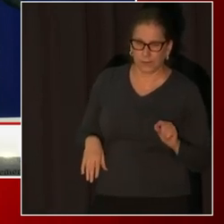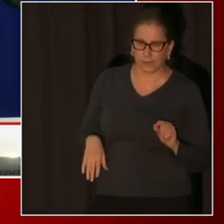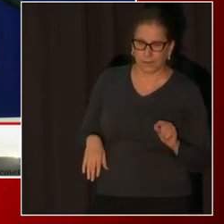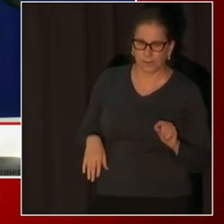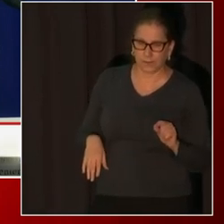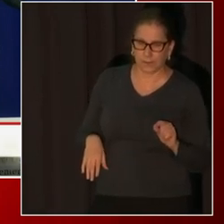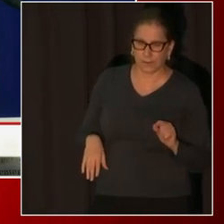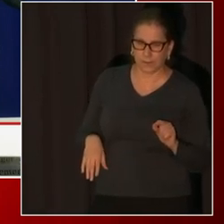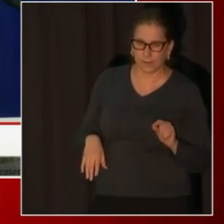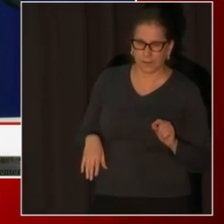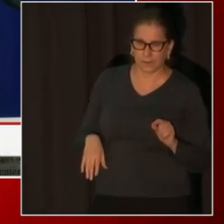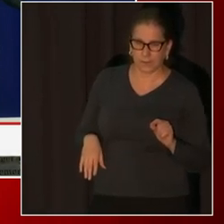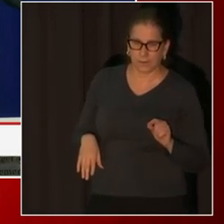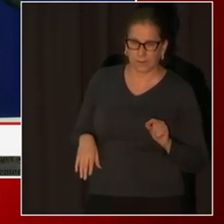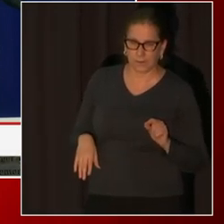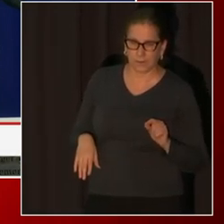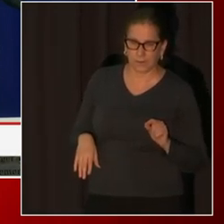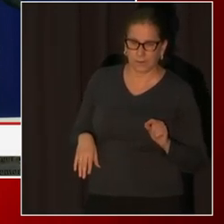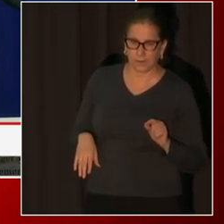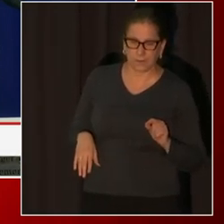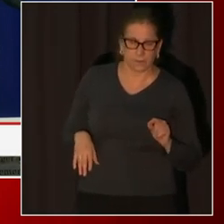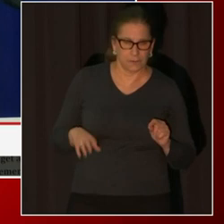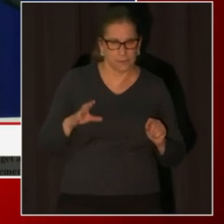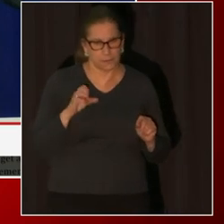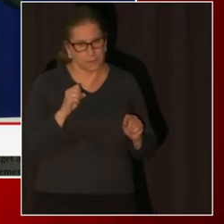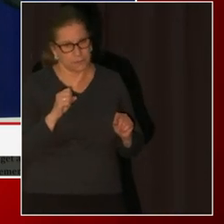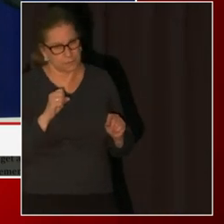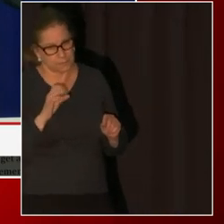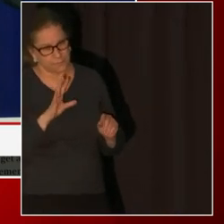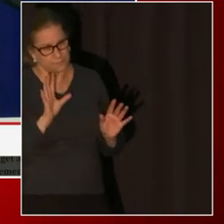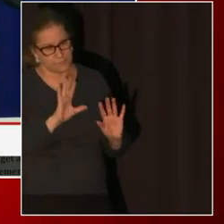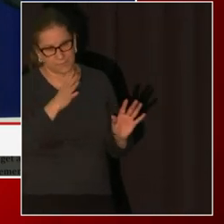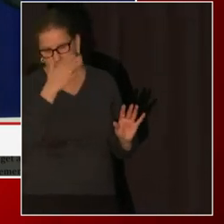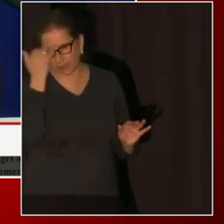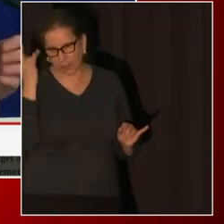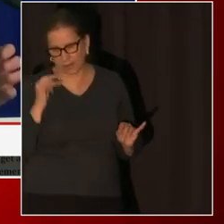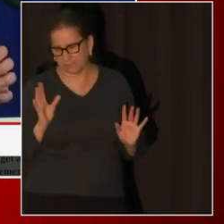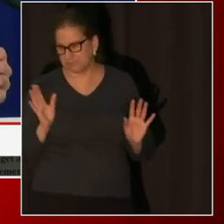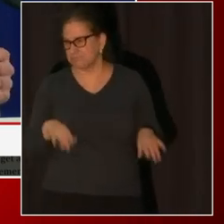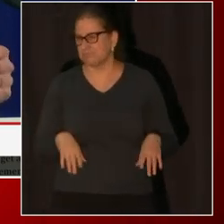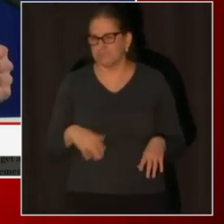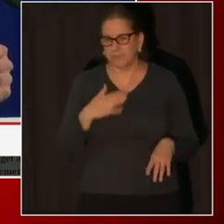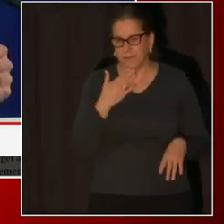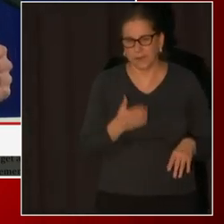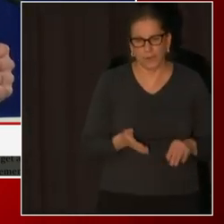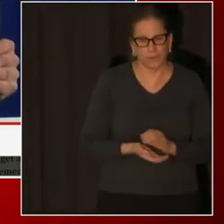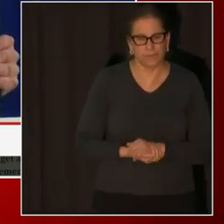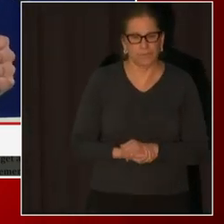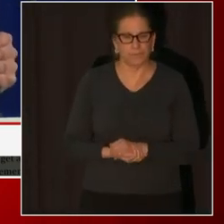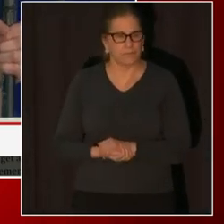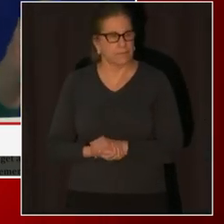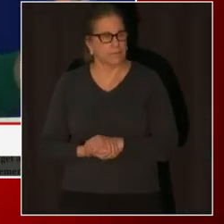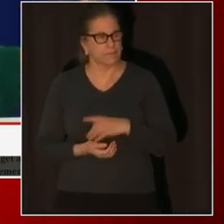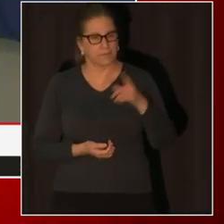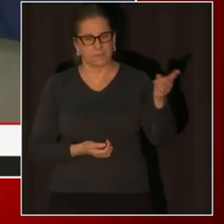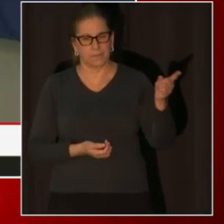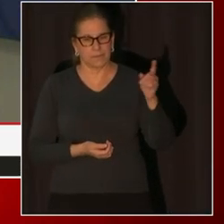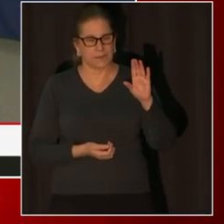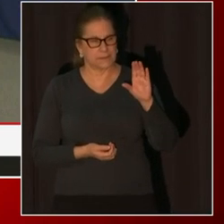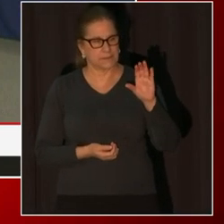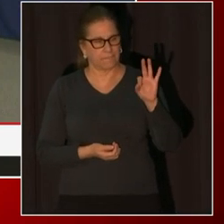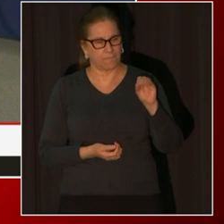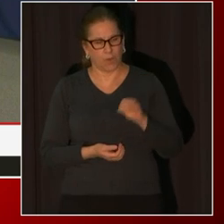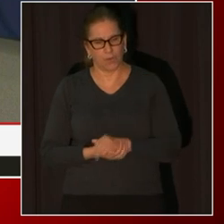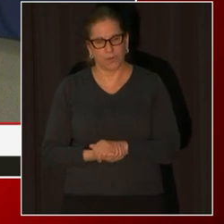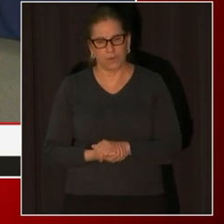So overall, that's almost it. Okay, never mind. Let me go to the CFO. Thank you. I've heard the CFO